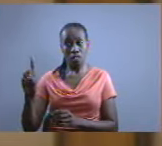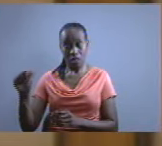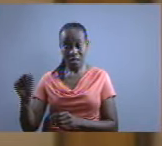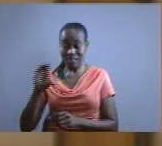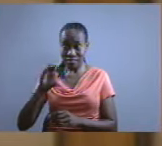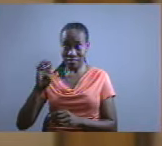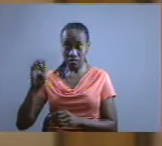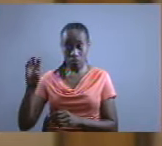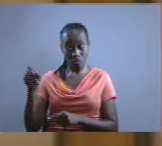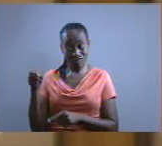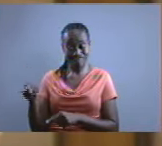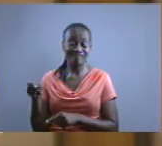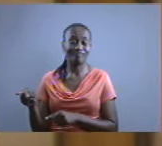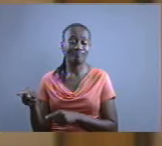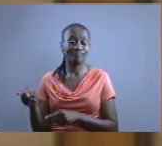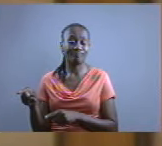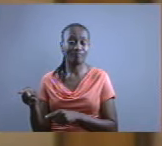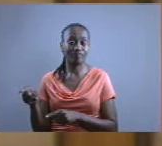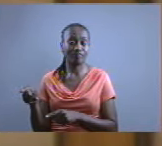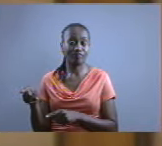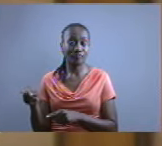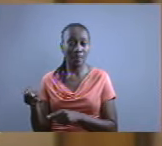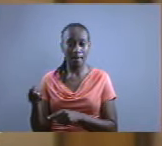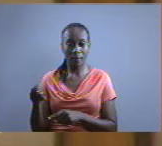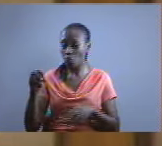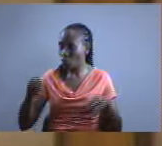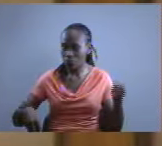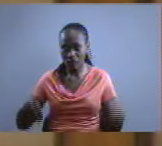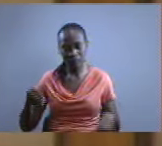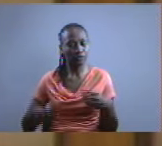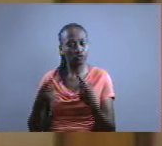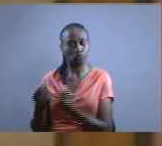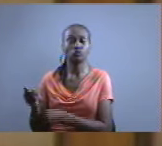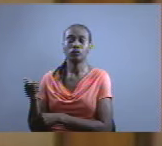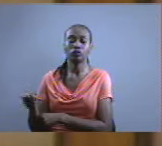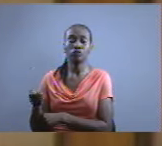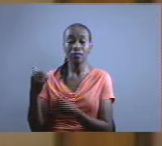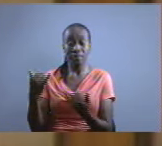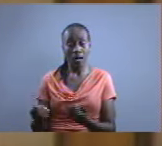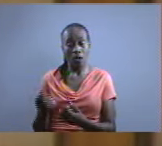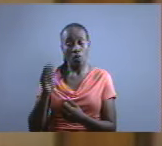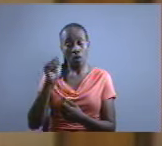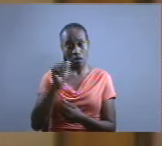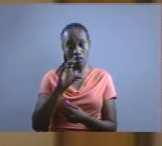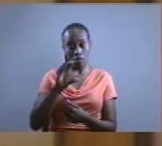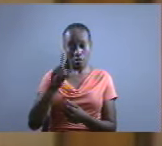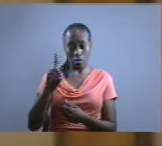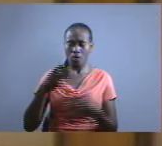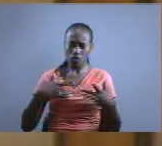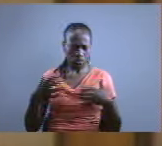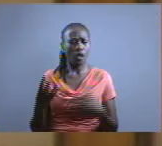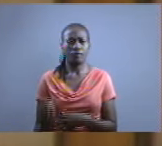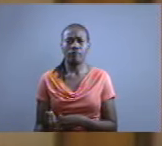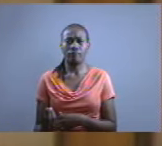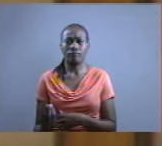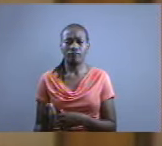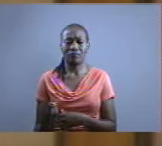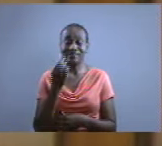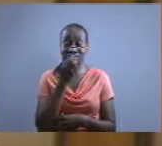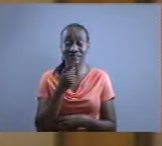Stephen Ngubeni, who is implicated in financial misconduct. The ACDP youth have expressed serious concerns regarding what they call